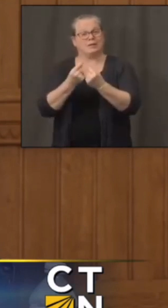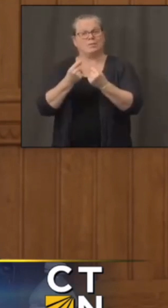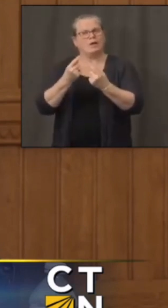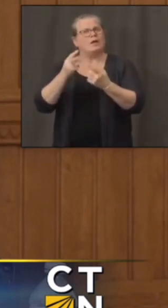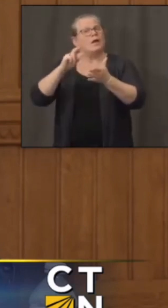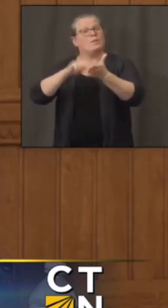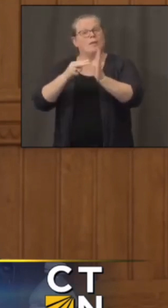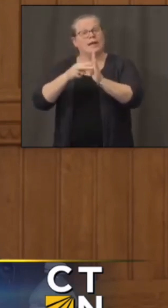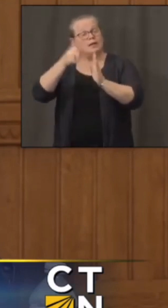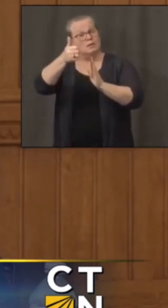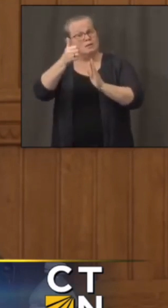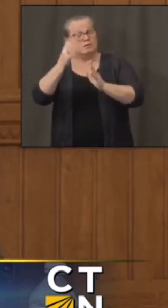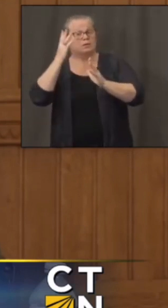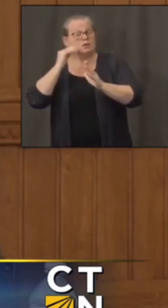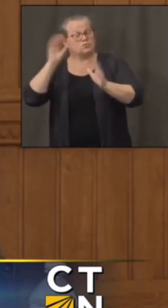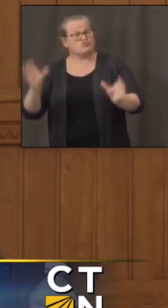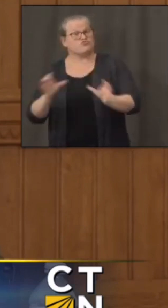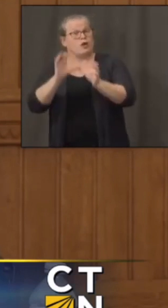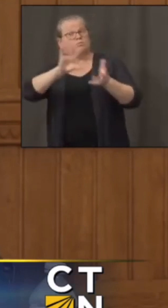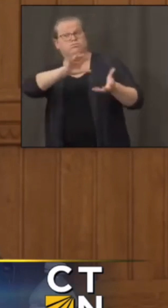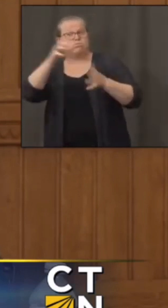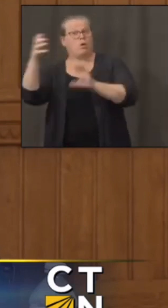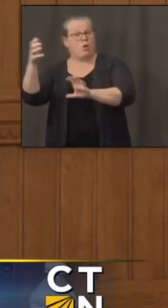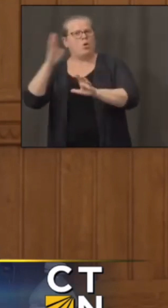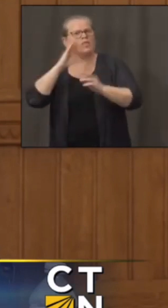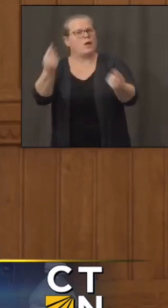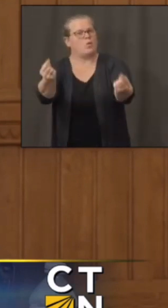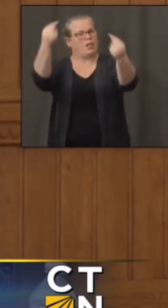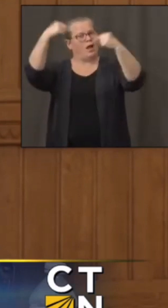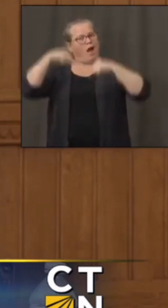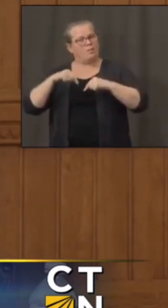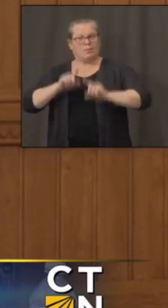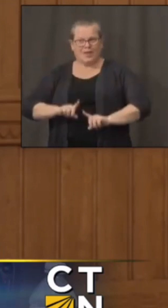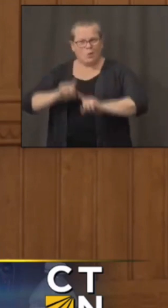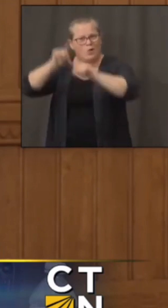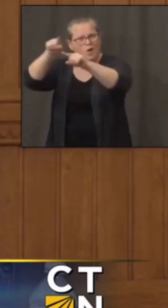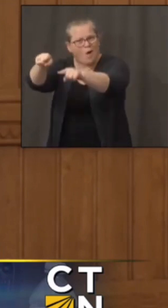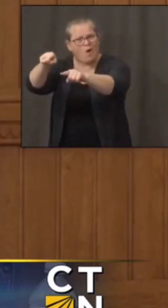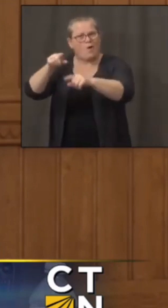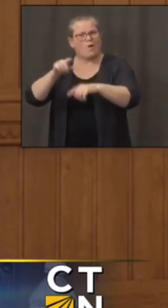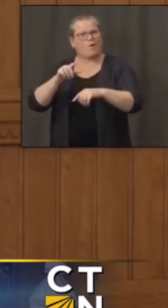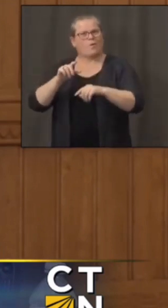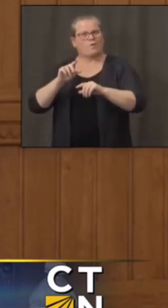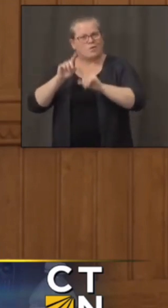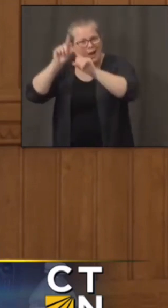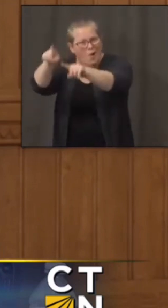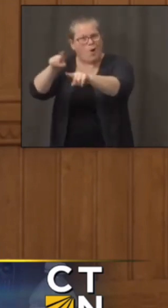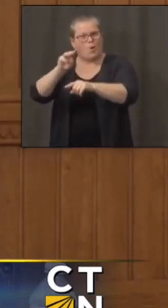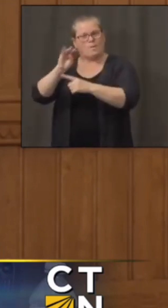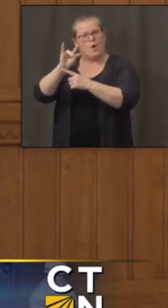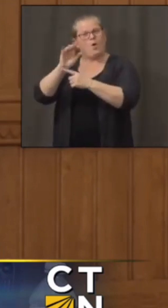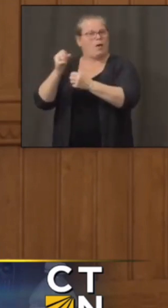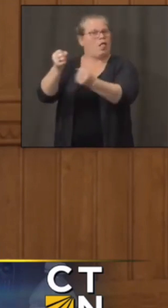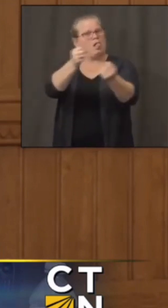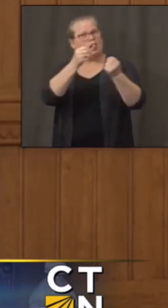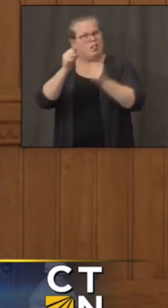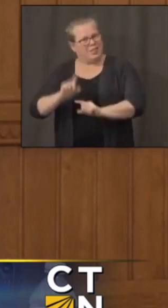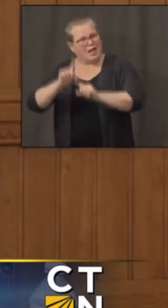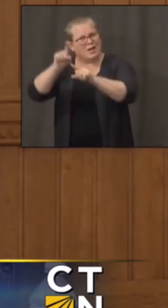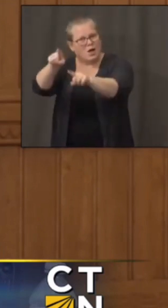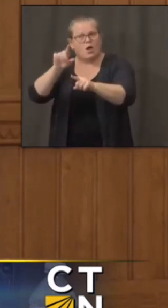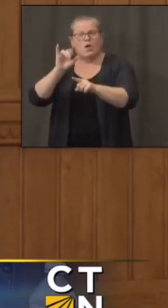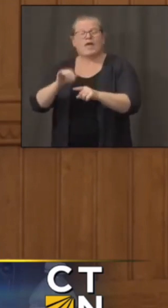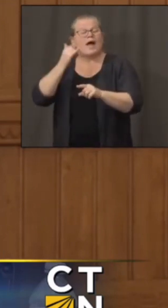so appreciate the collaborations with 211 that really is the central call line for our mobile crisis